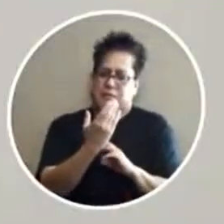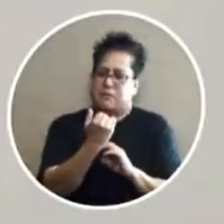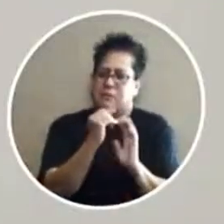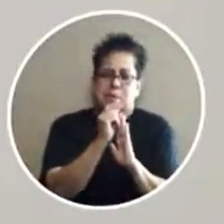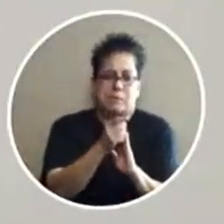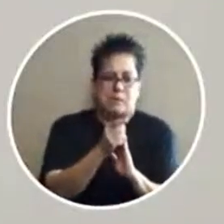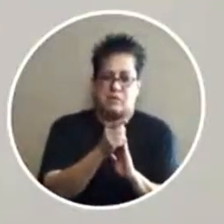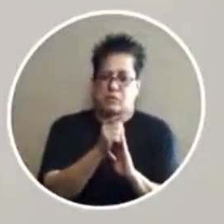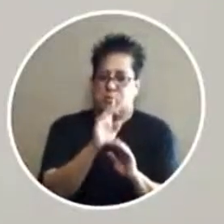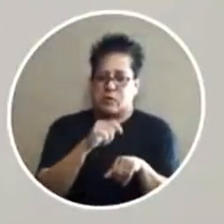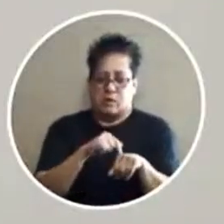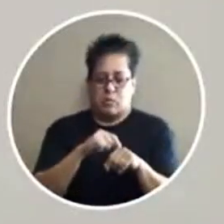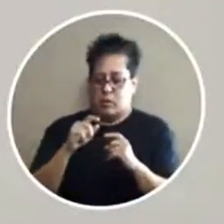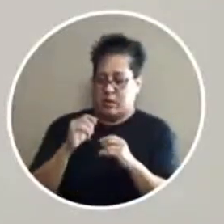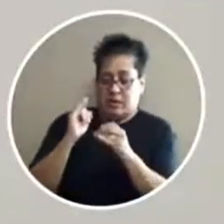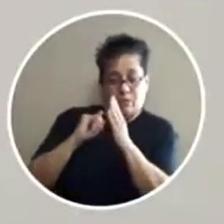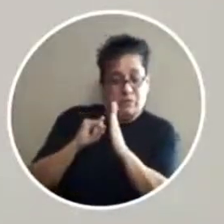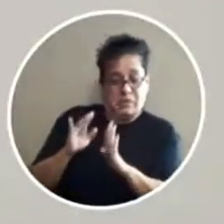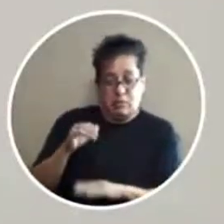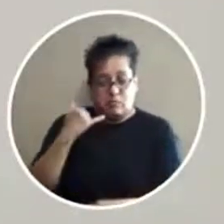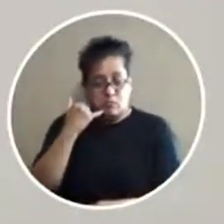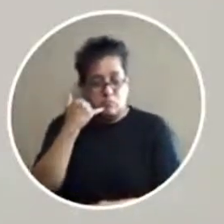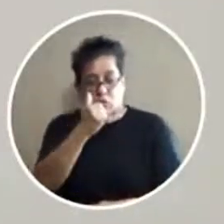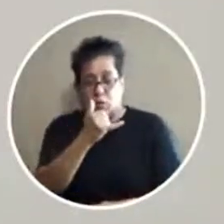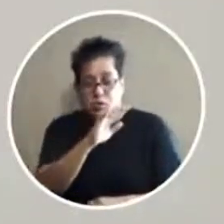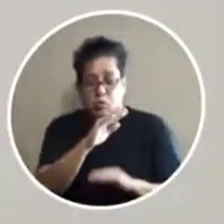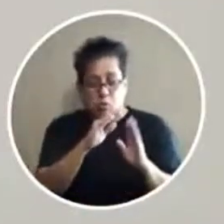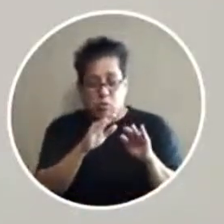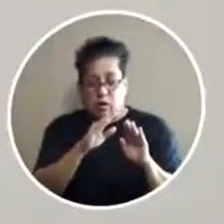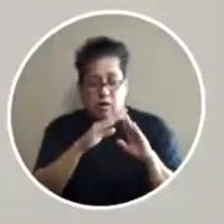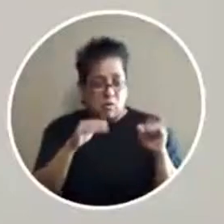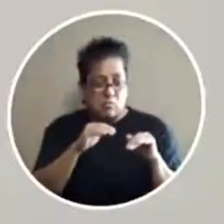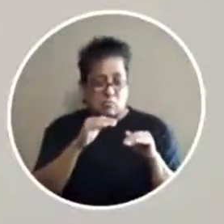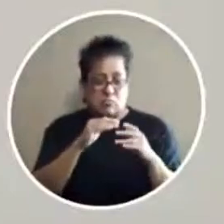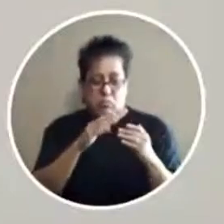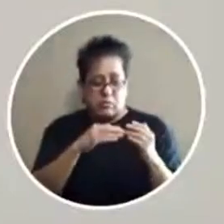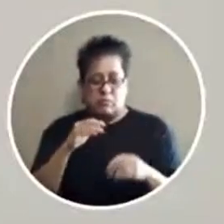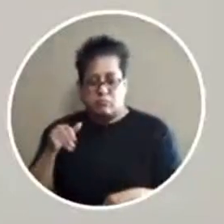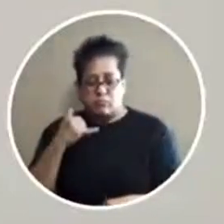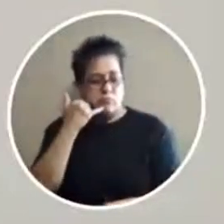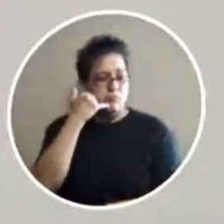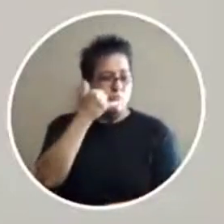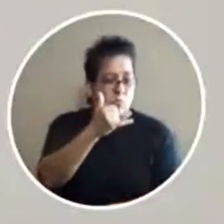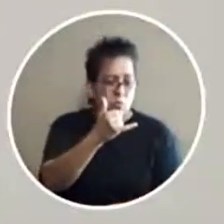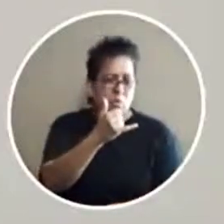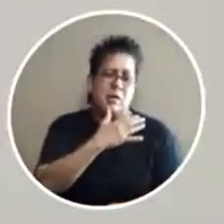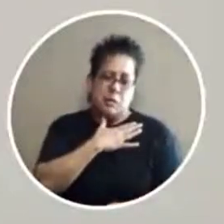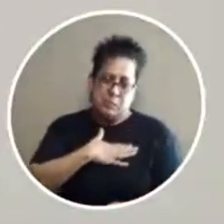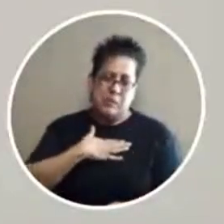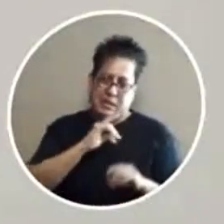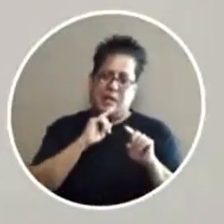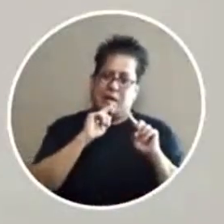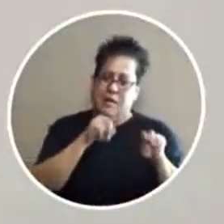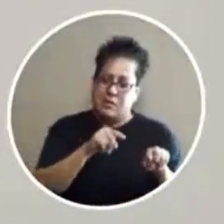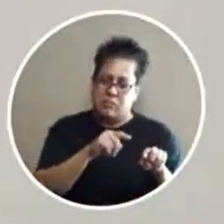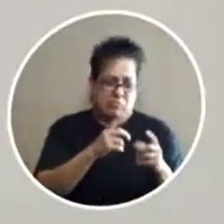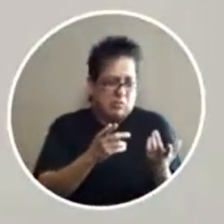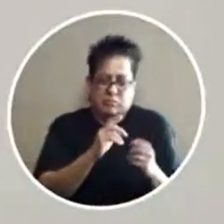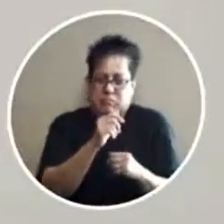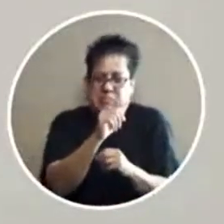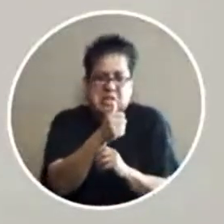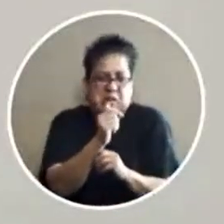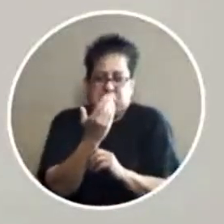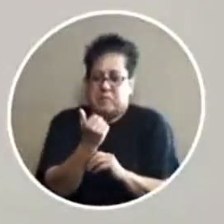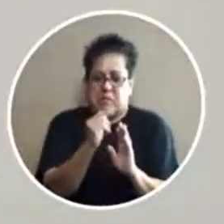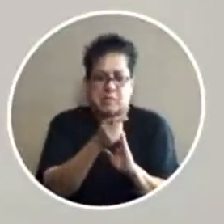of their time. When the investigators call, we need for them to answer and give us 10 to 15 minutes.